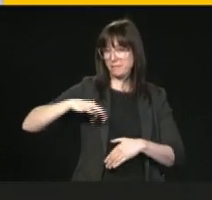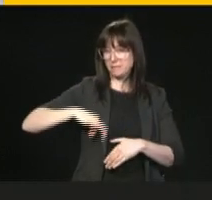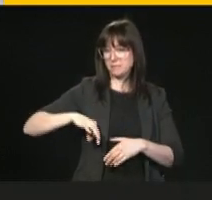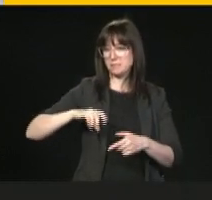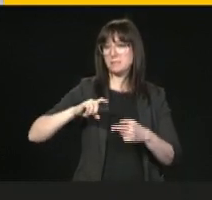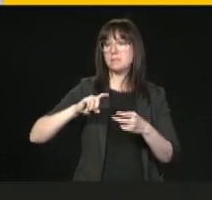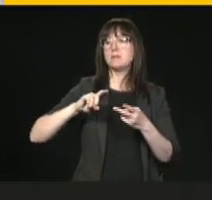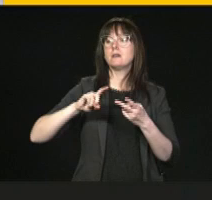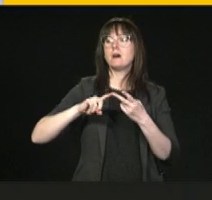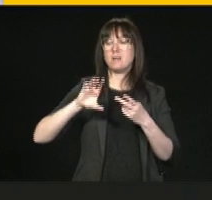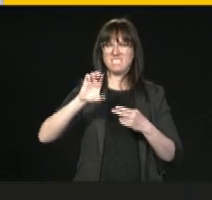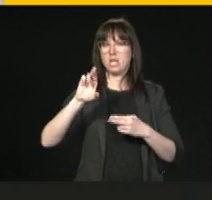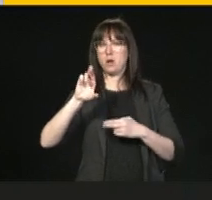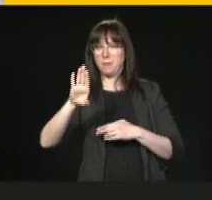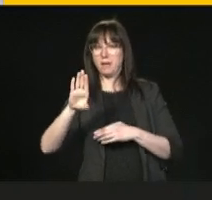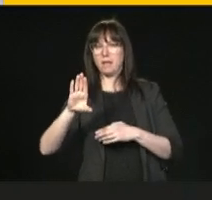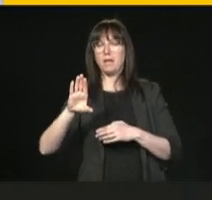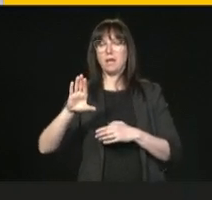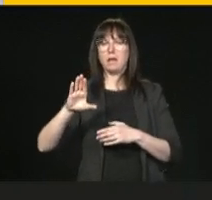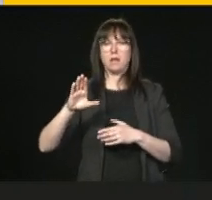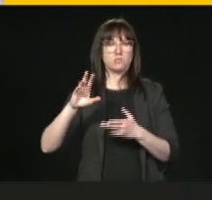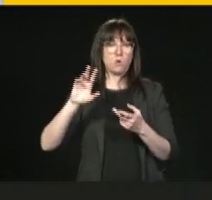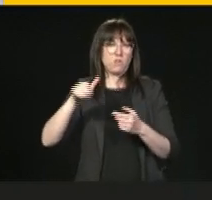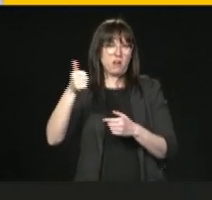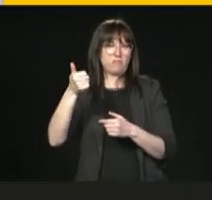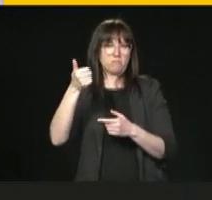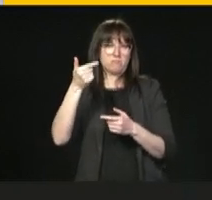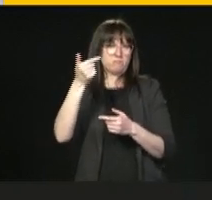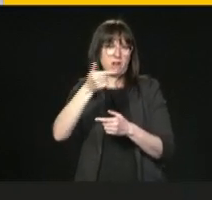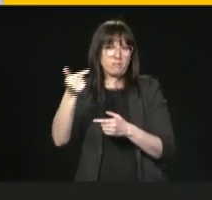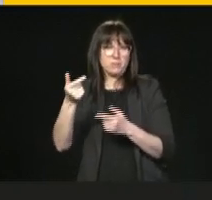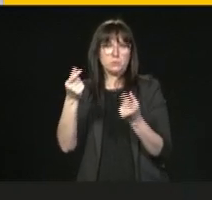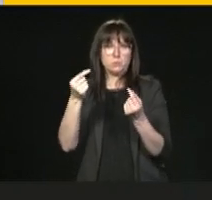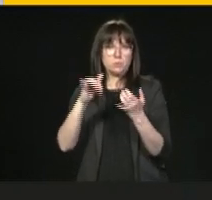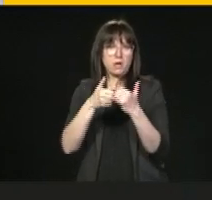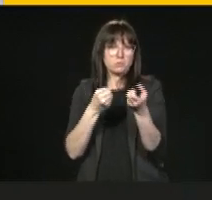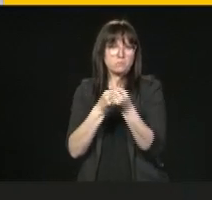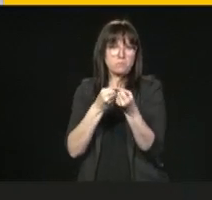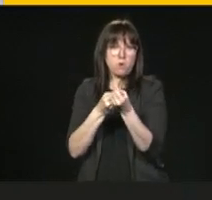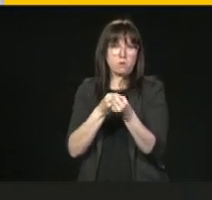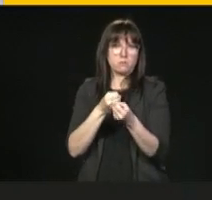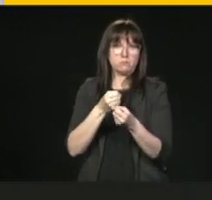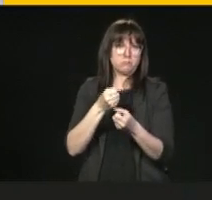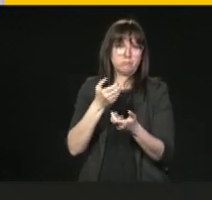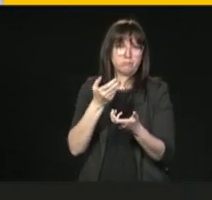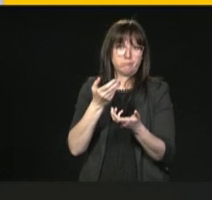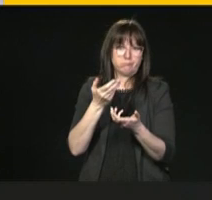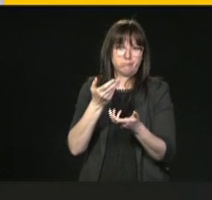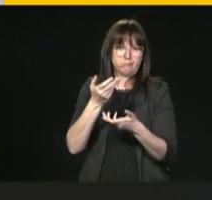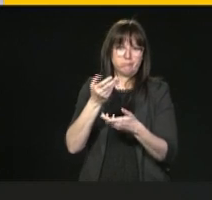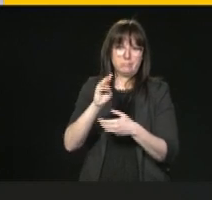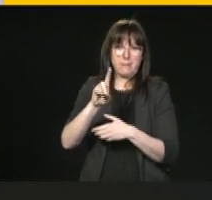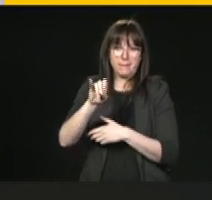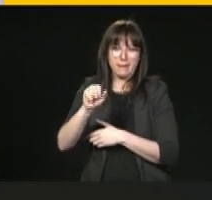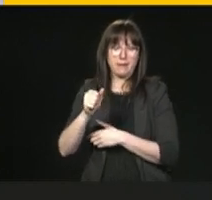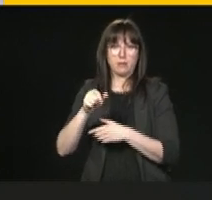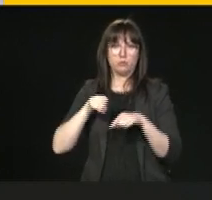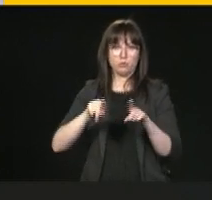know what more your government can do to help the media during this crisis. We